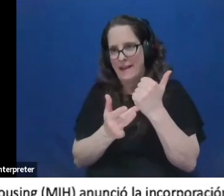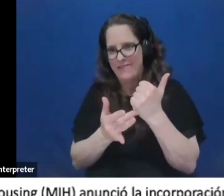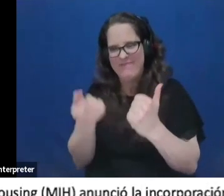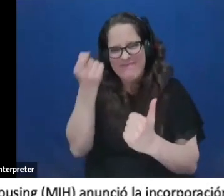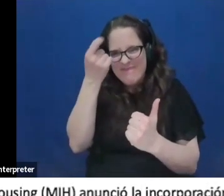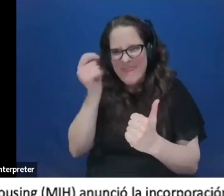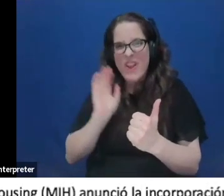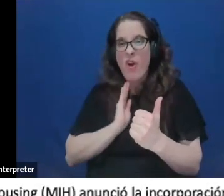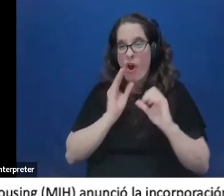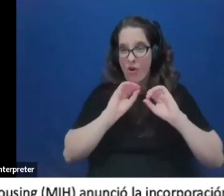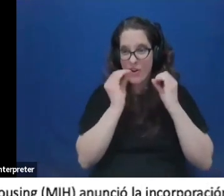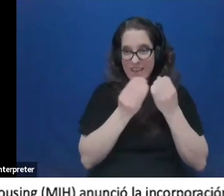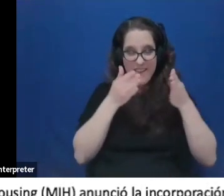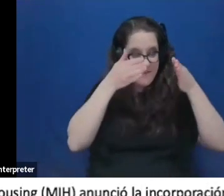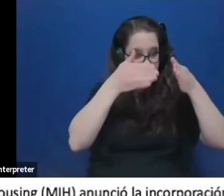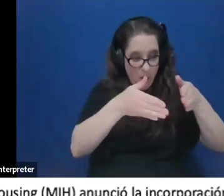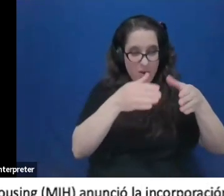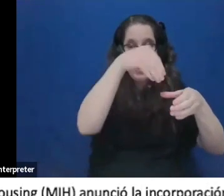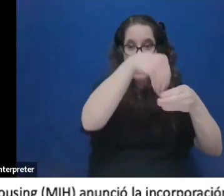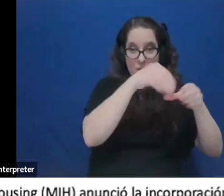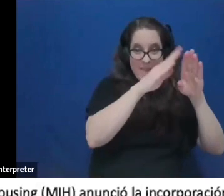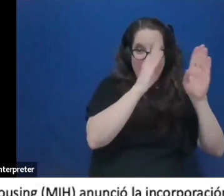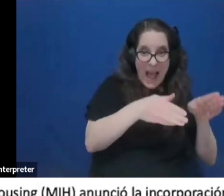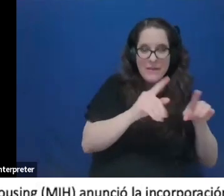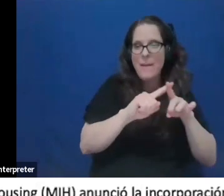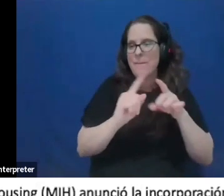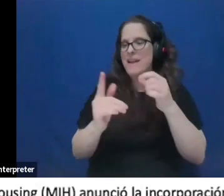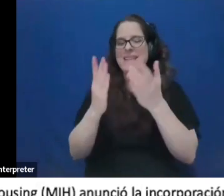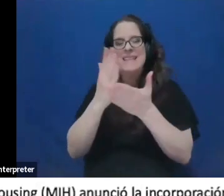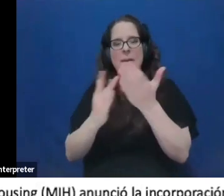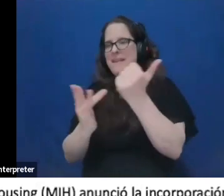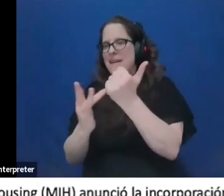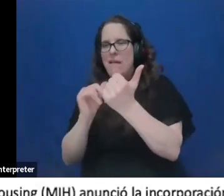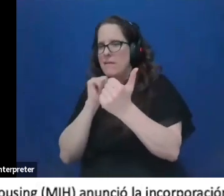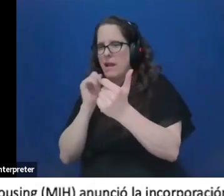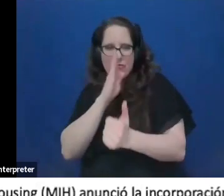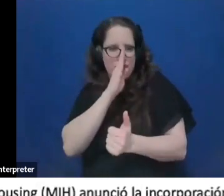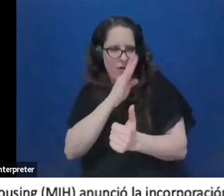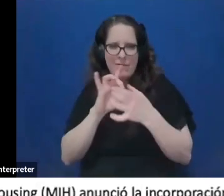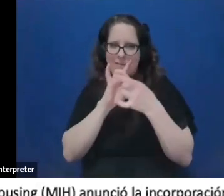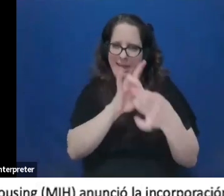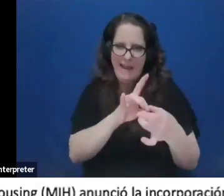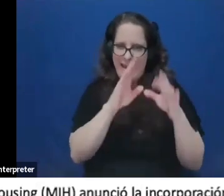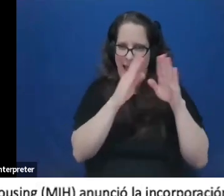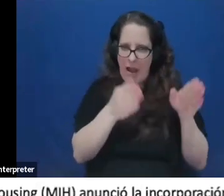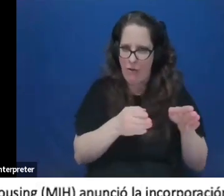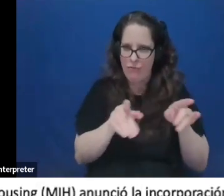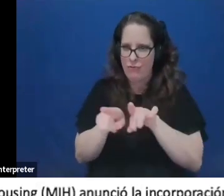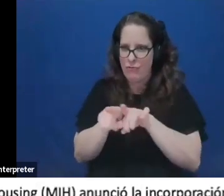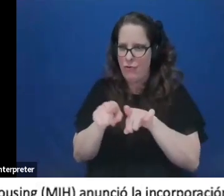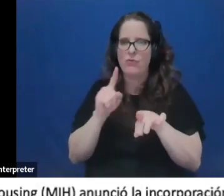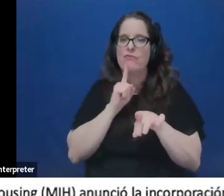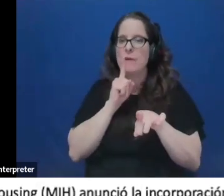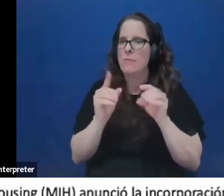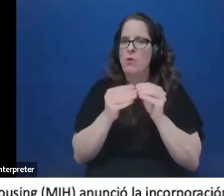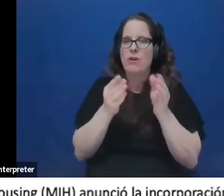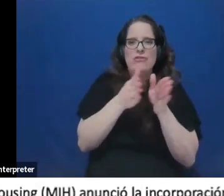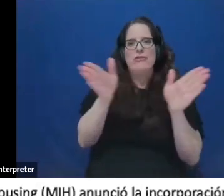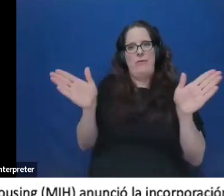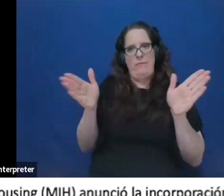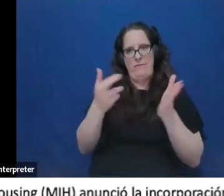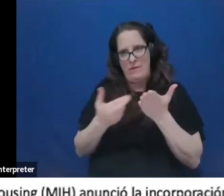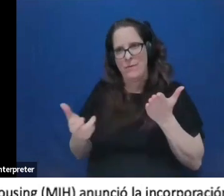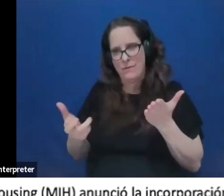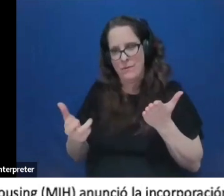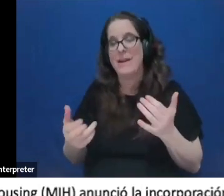also technology pieces that don't necessarily have to do with housing. And I'll explain that as well. And now I think I'm going to